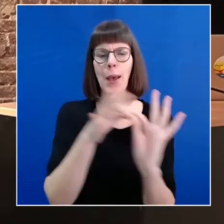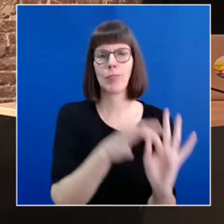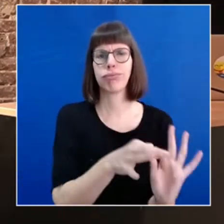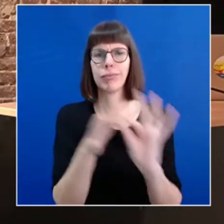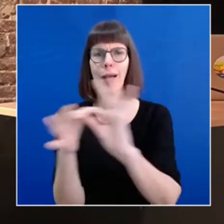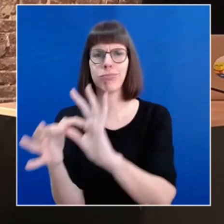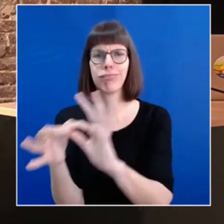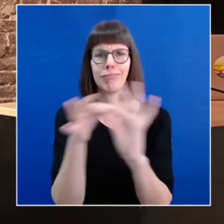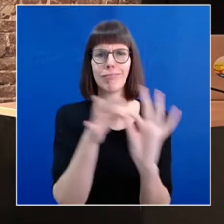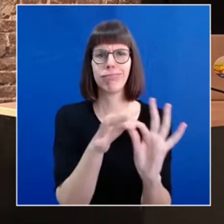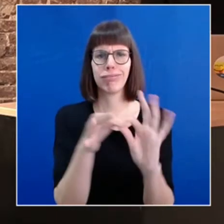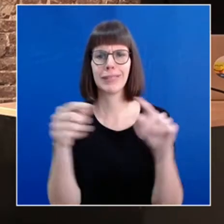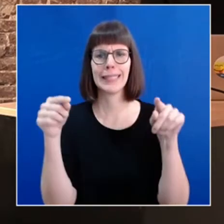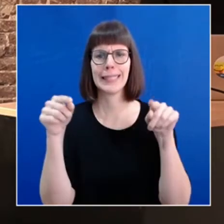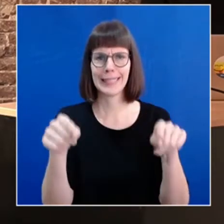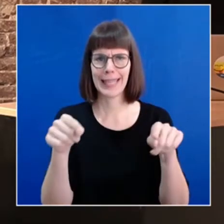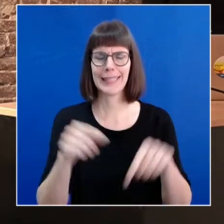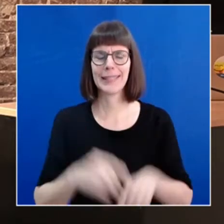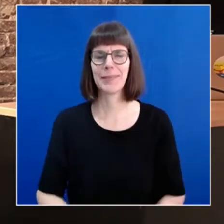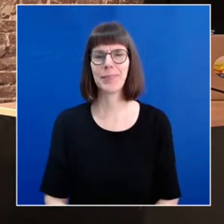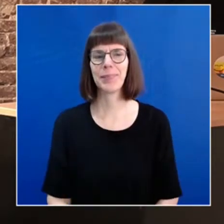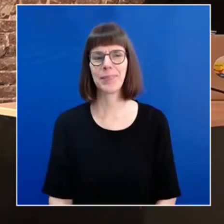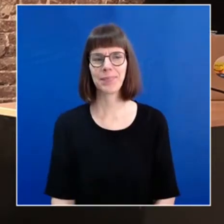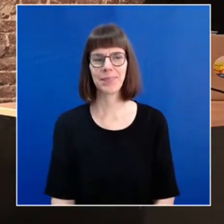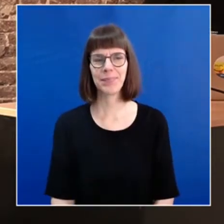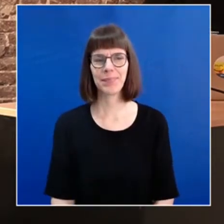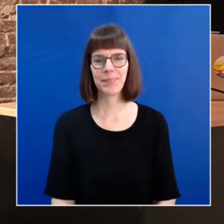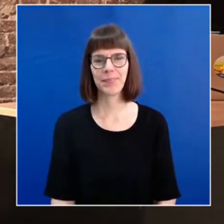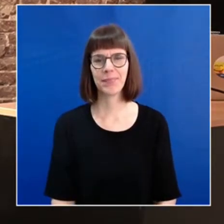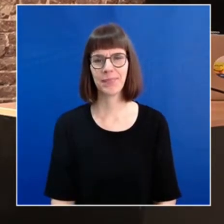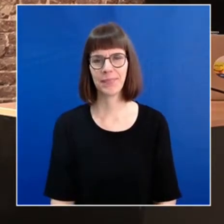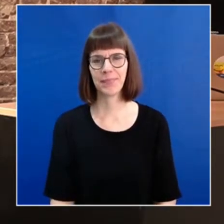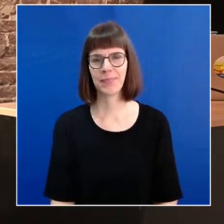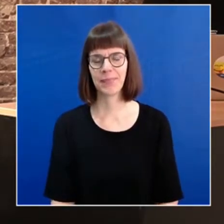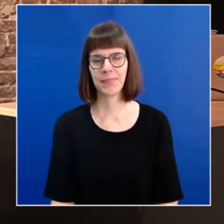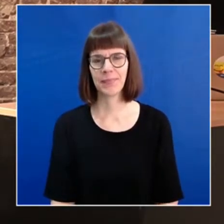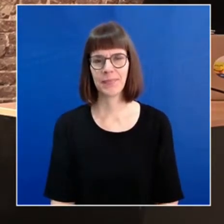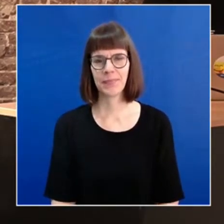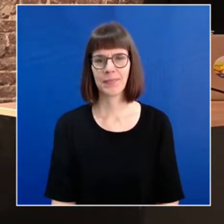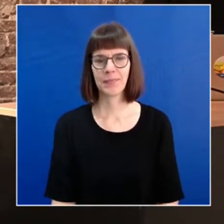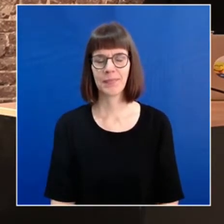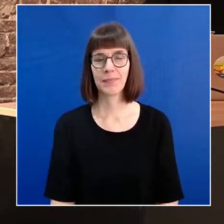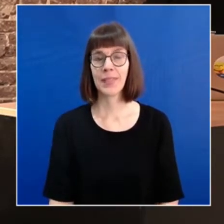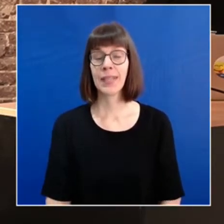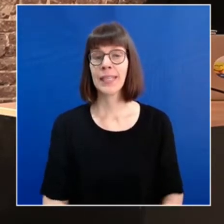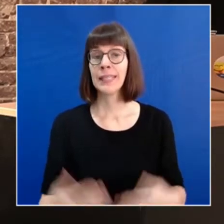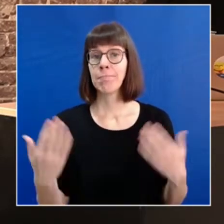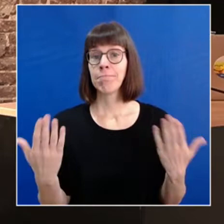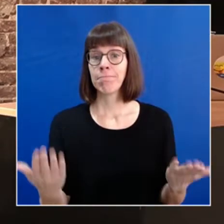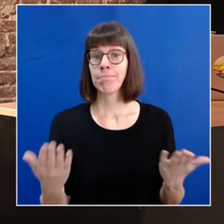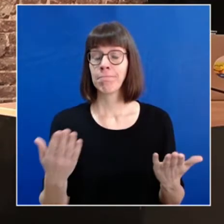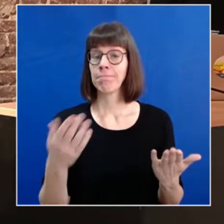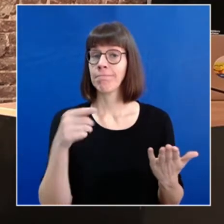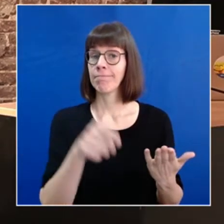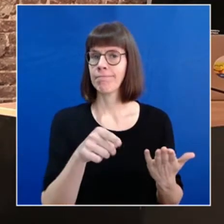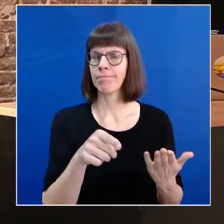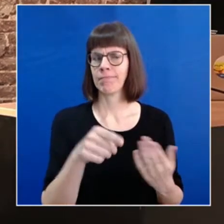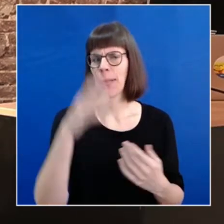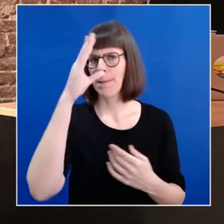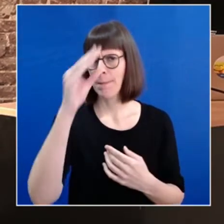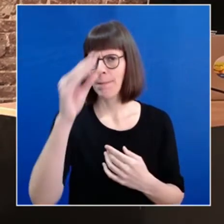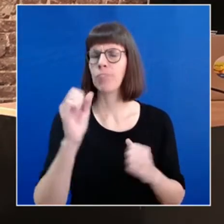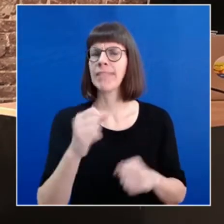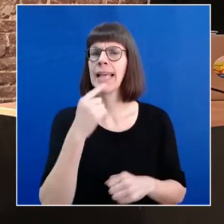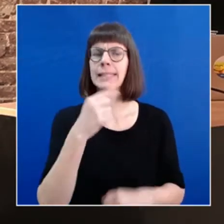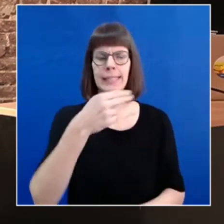connects social organizations and causes and the tech world and vice versa. His pronouns are he, him, and he's going to be talking